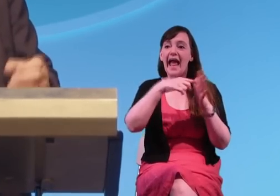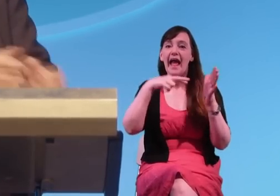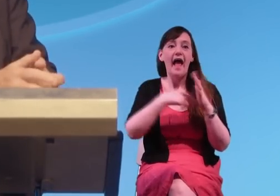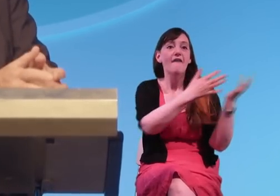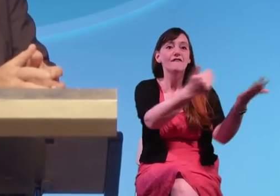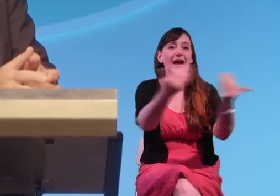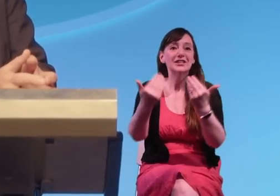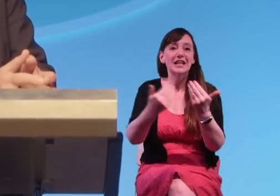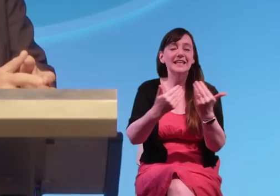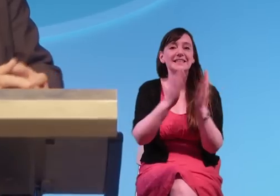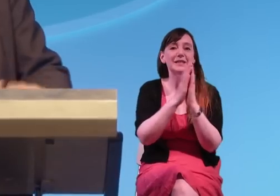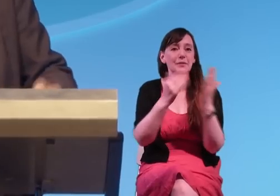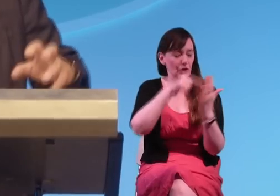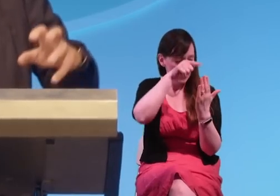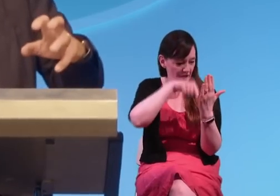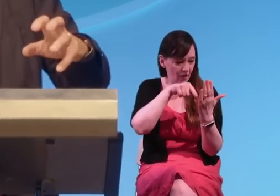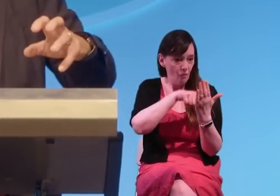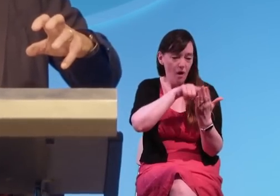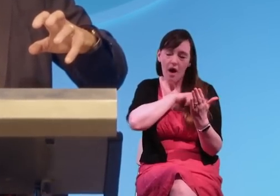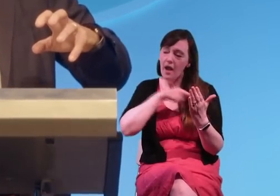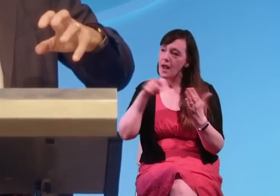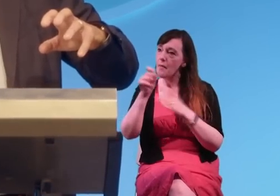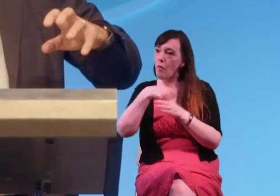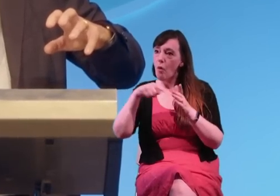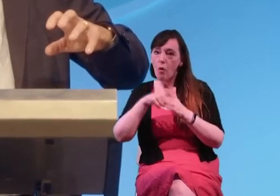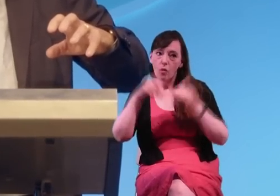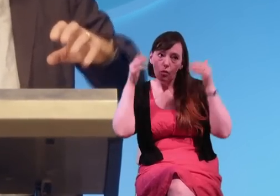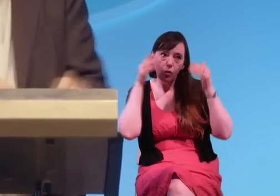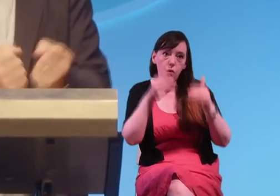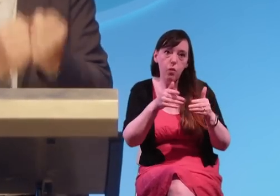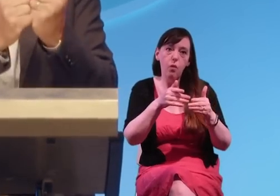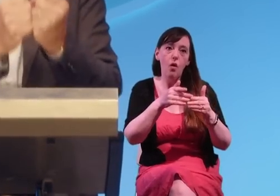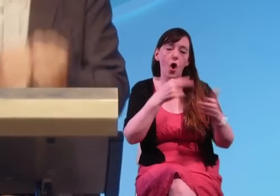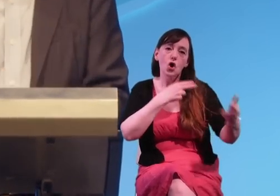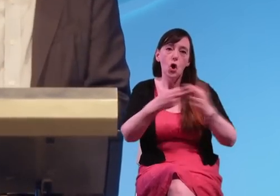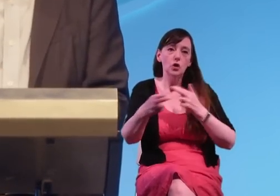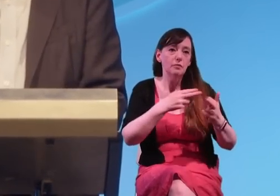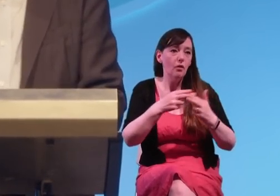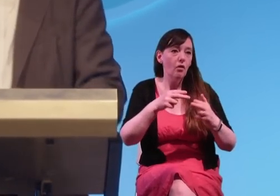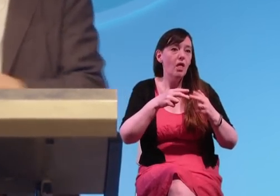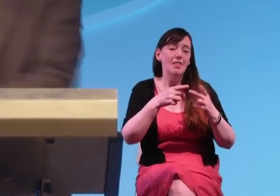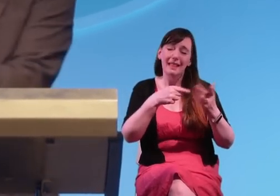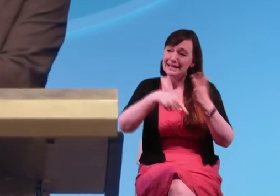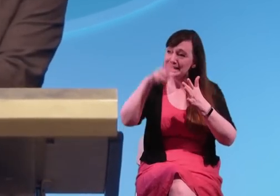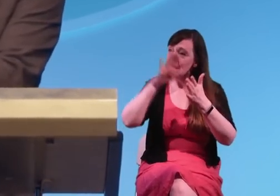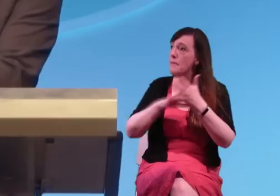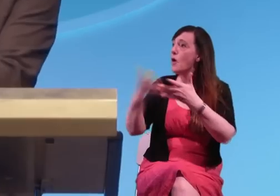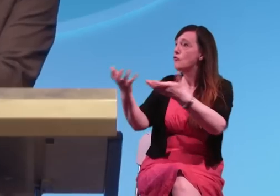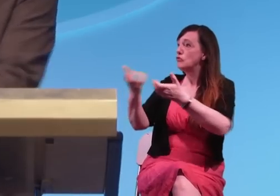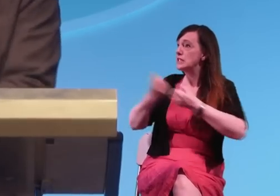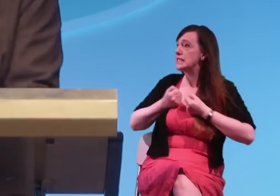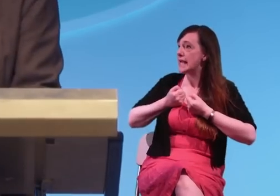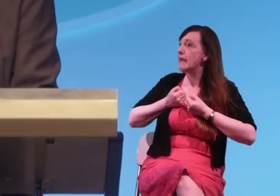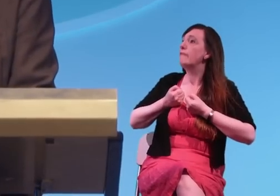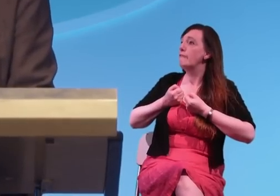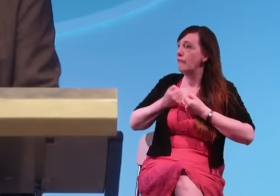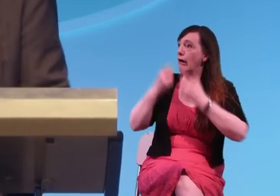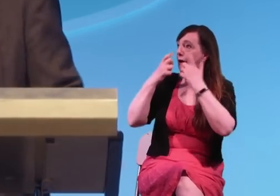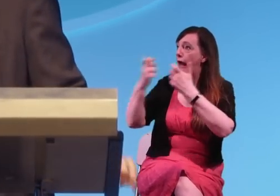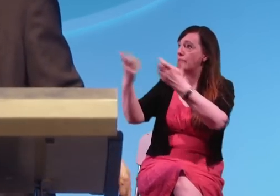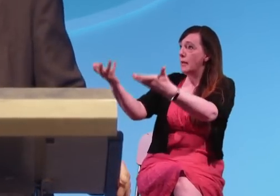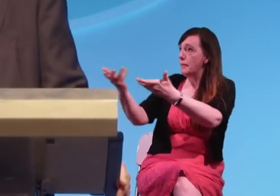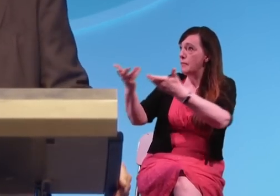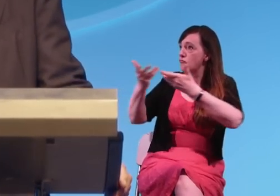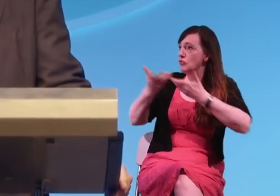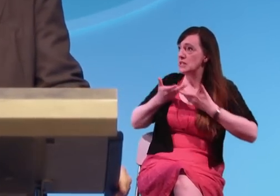concern is for the gospel, that the gospel will be so laid hold of by Timothy, so passed on carefully by him,